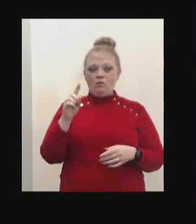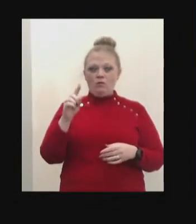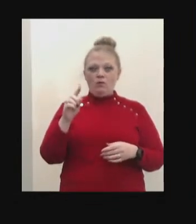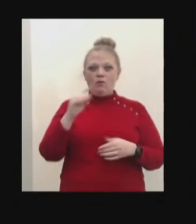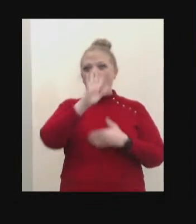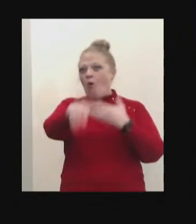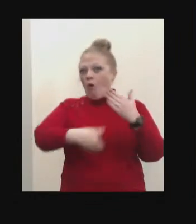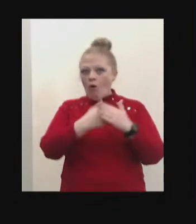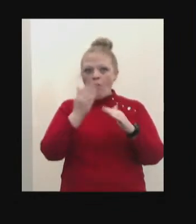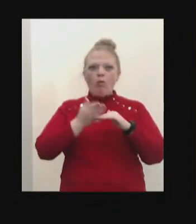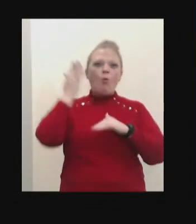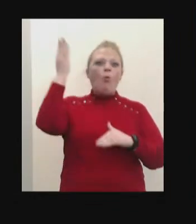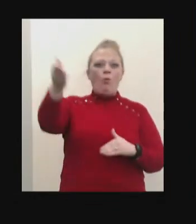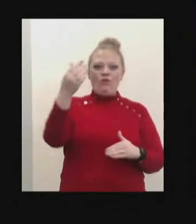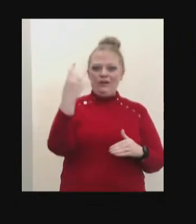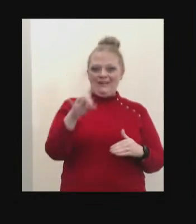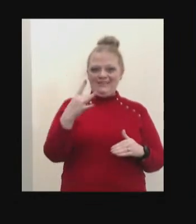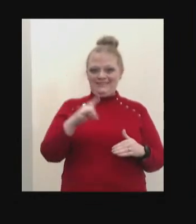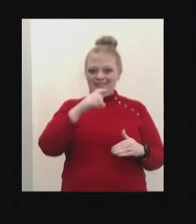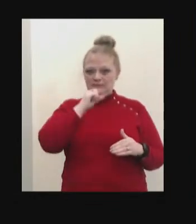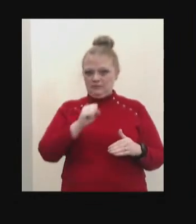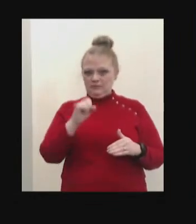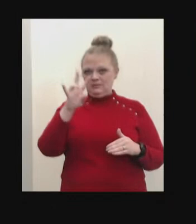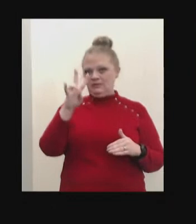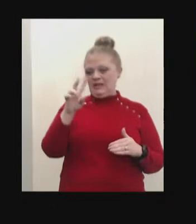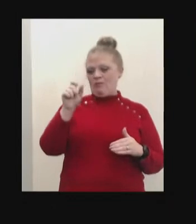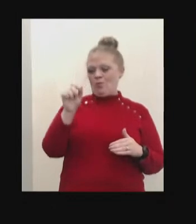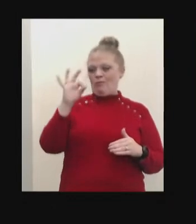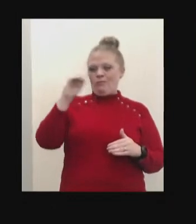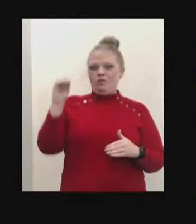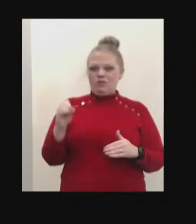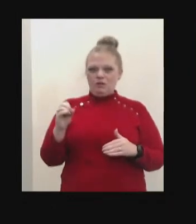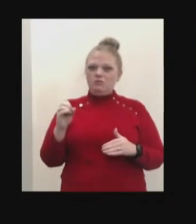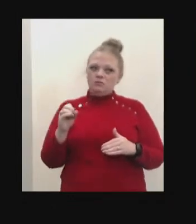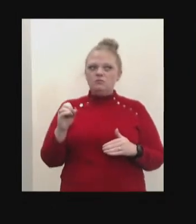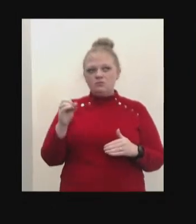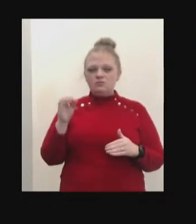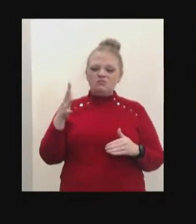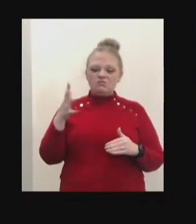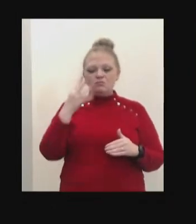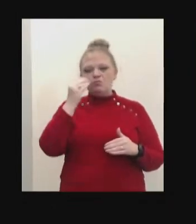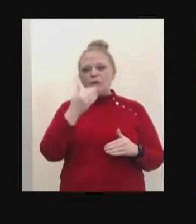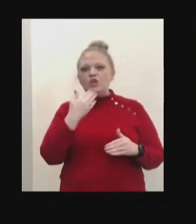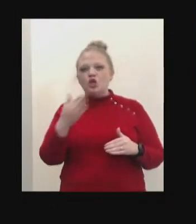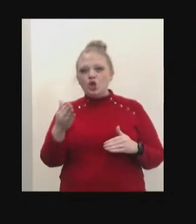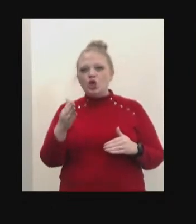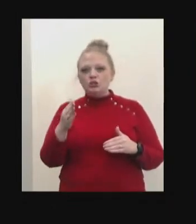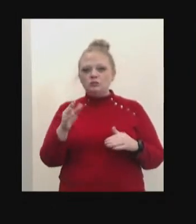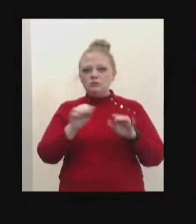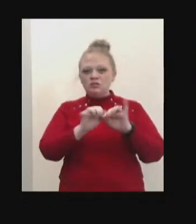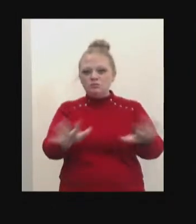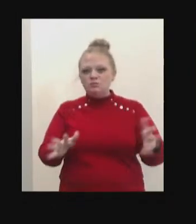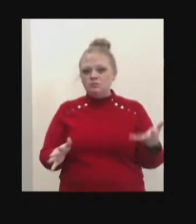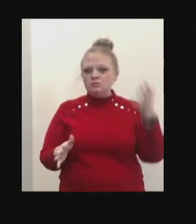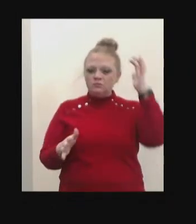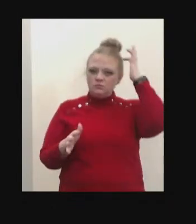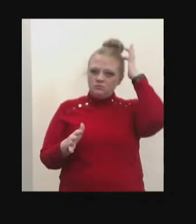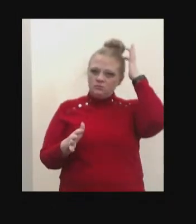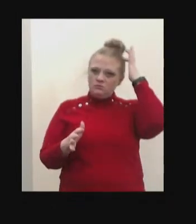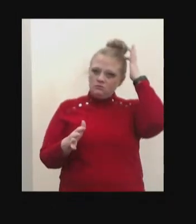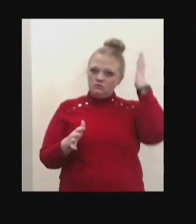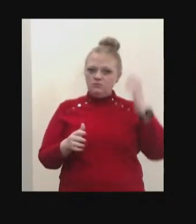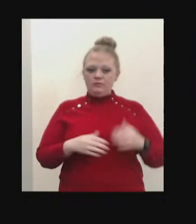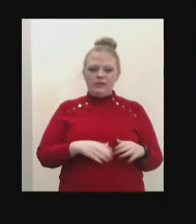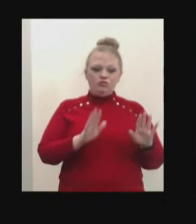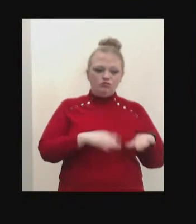it was 7.9%. So there's still a decent amount of transmission, higher than the other age groups among children, and that